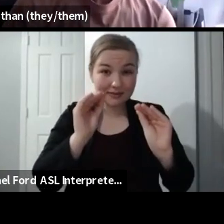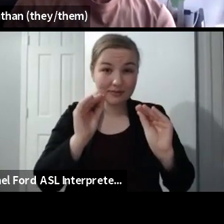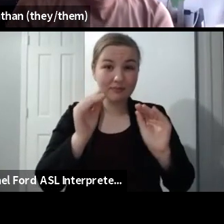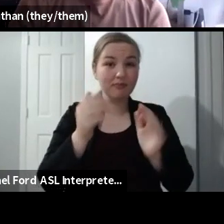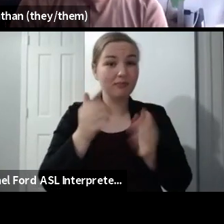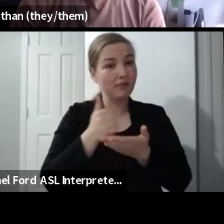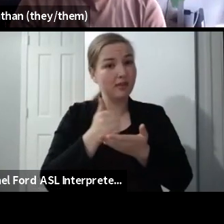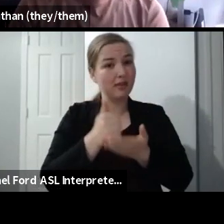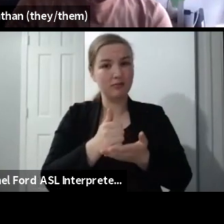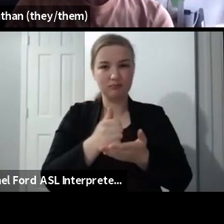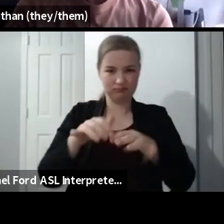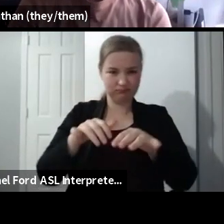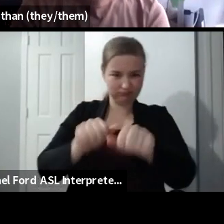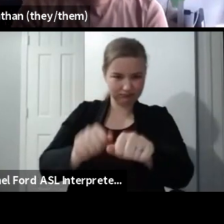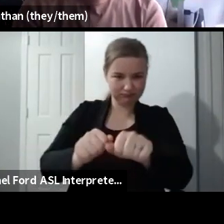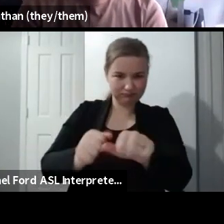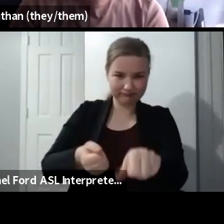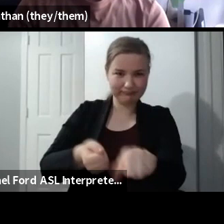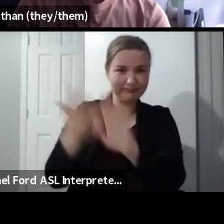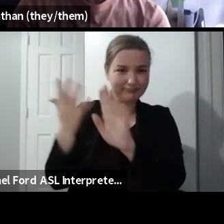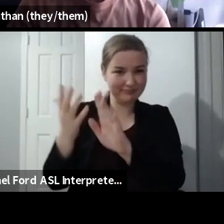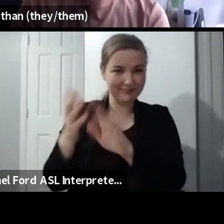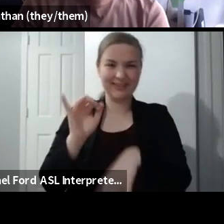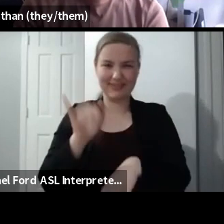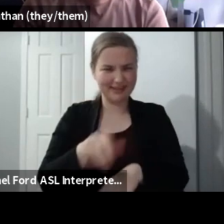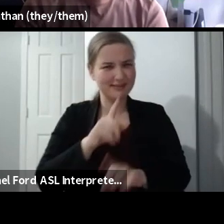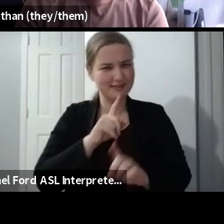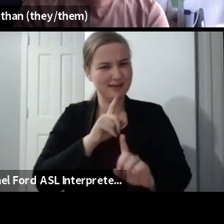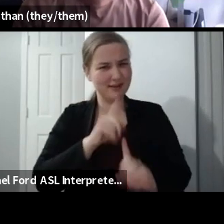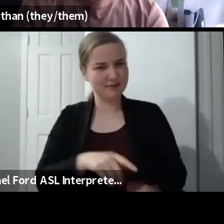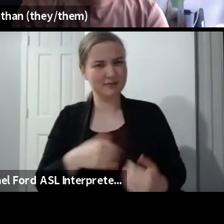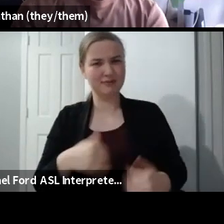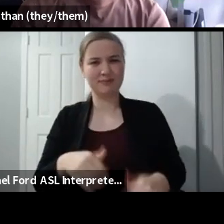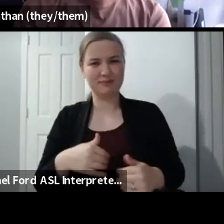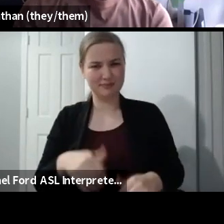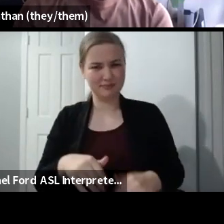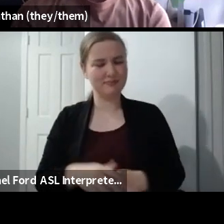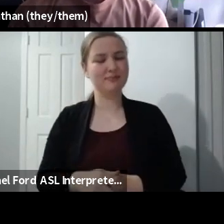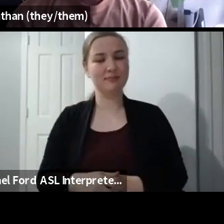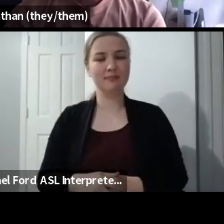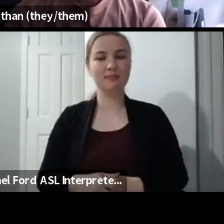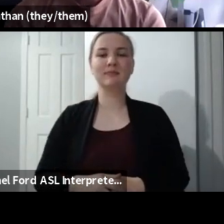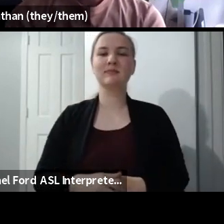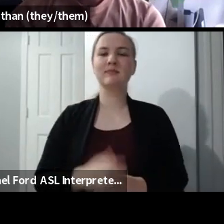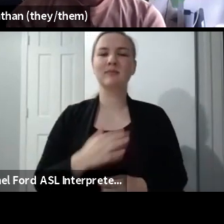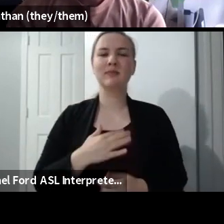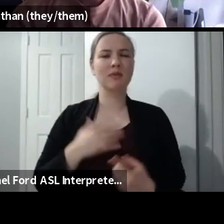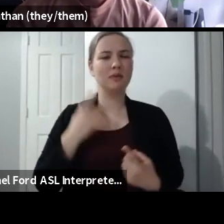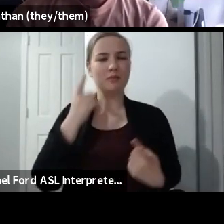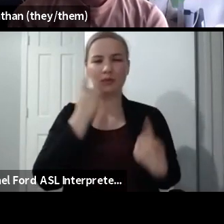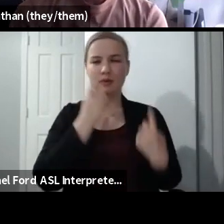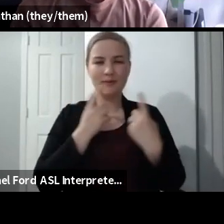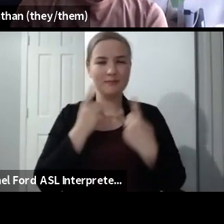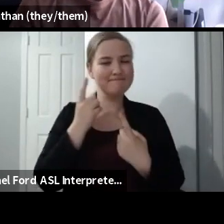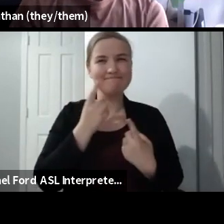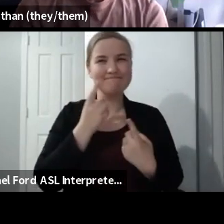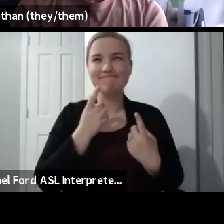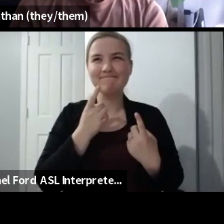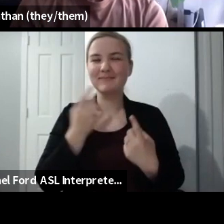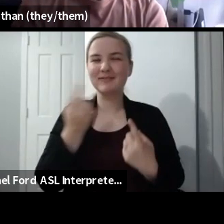answer. I'm using all the words that you all shared, but I wonder if there is a Caribbean thing that you